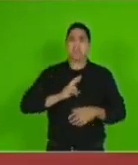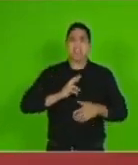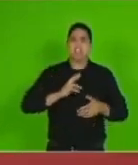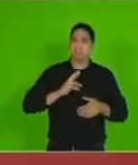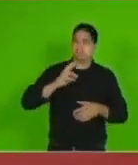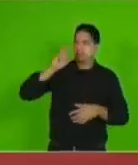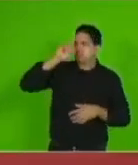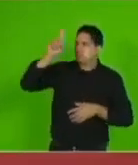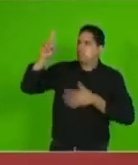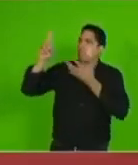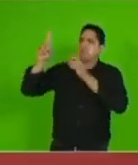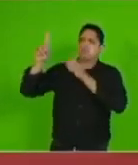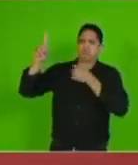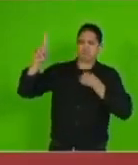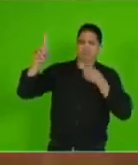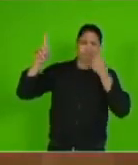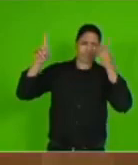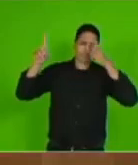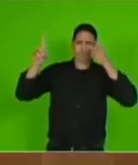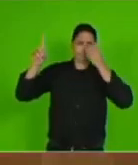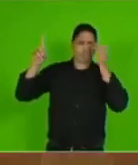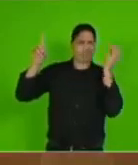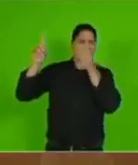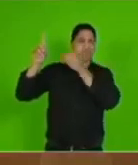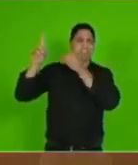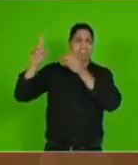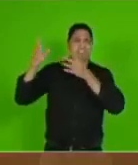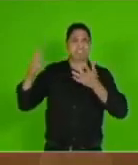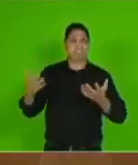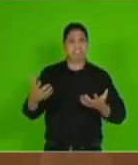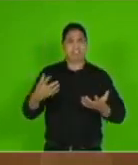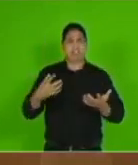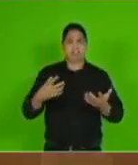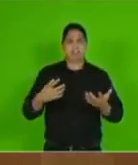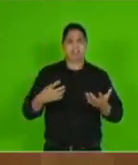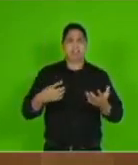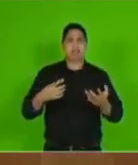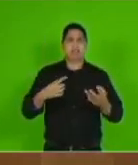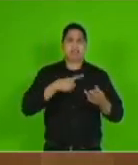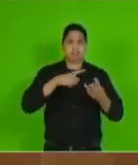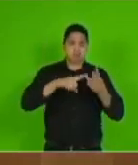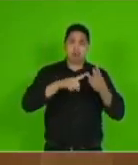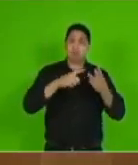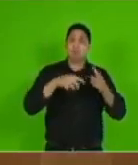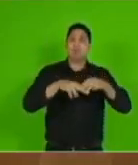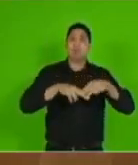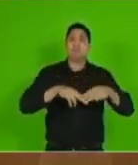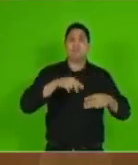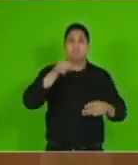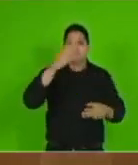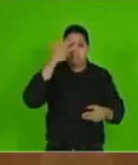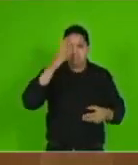answer. He's not worried about what God has for him. He only cares about what he wants for himself.